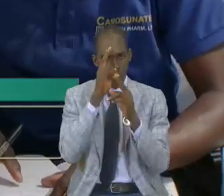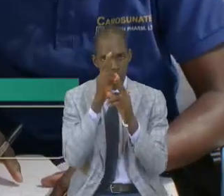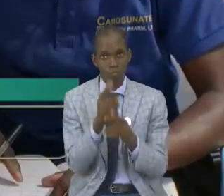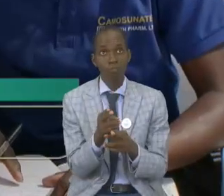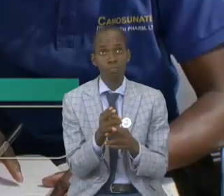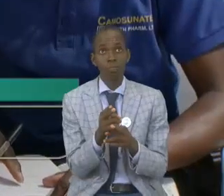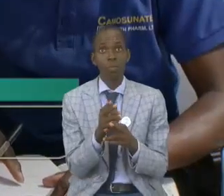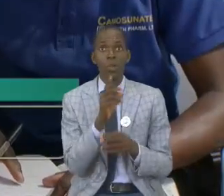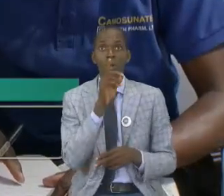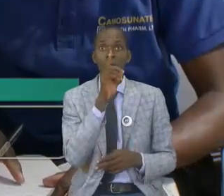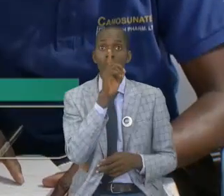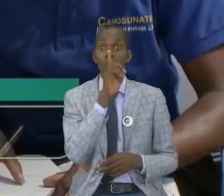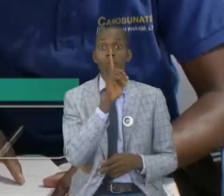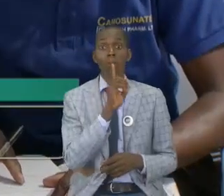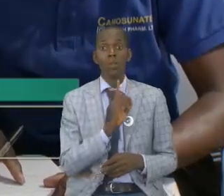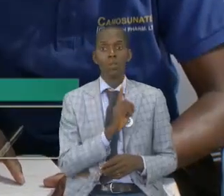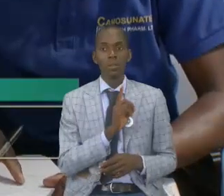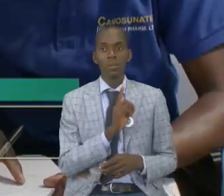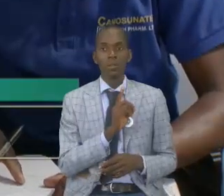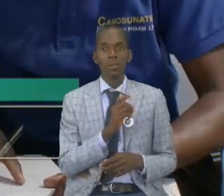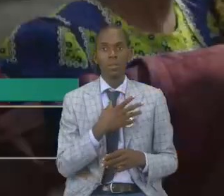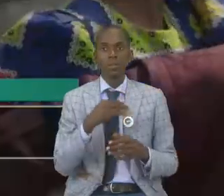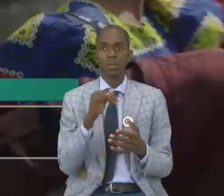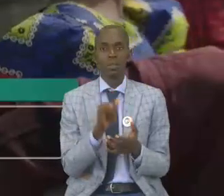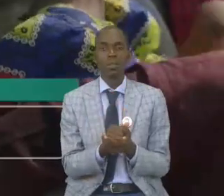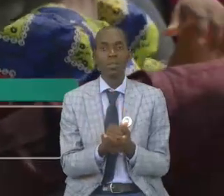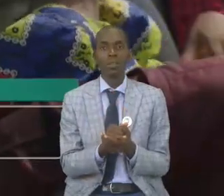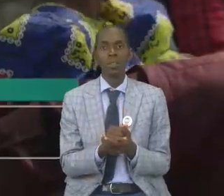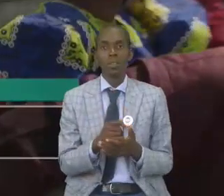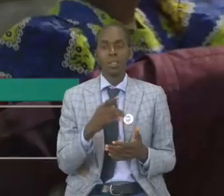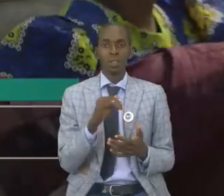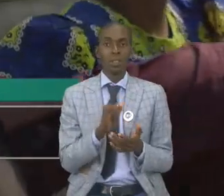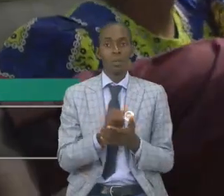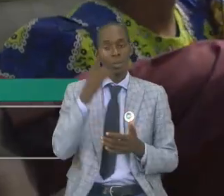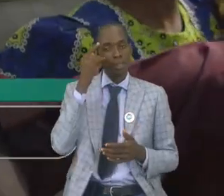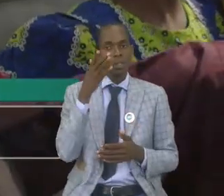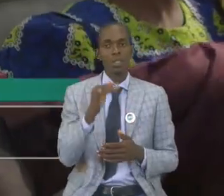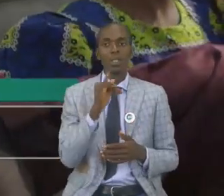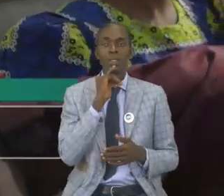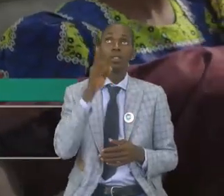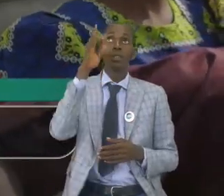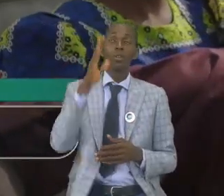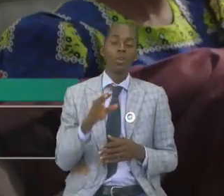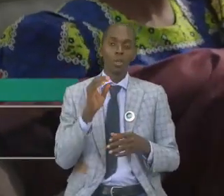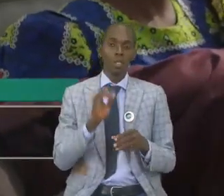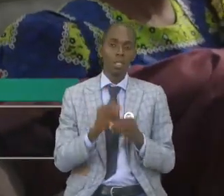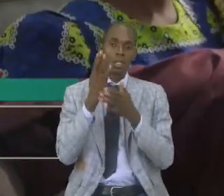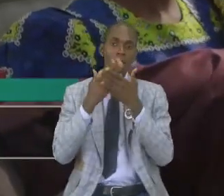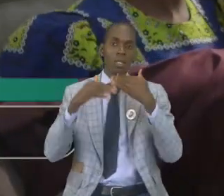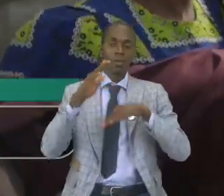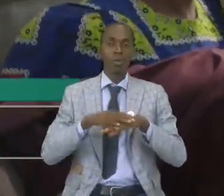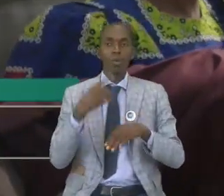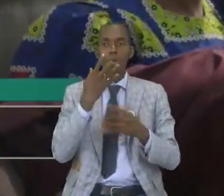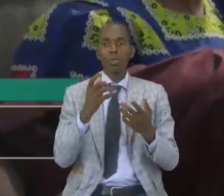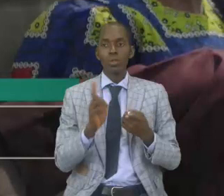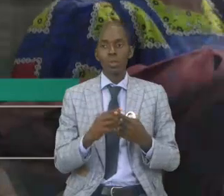I have better than other people, but it's because there's a God in heaven who wants you to have the knowledge,